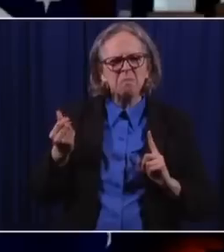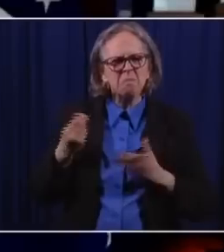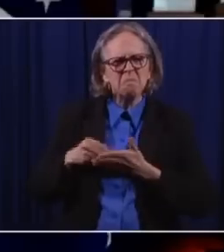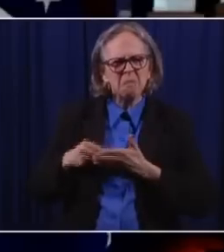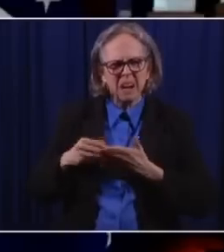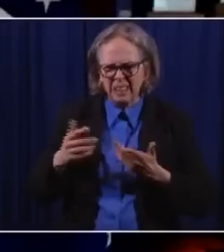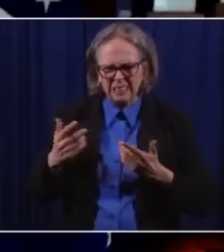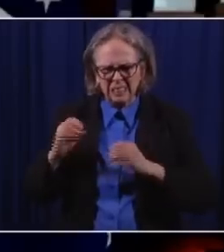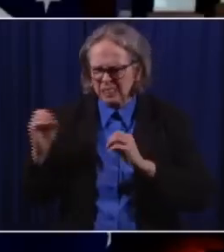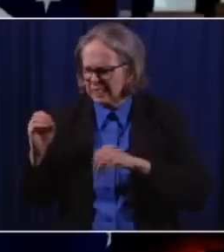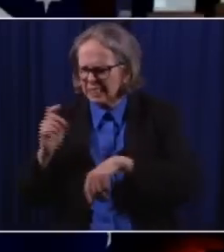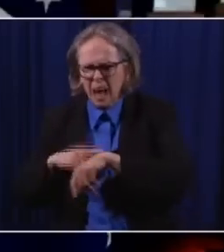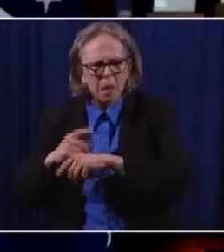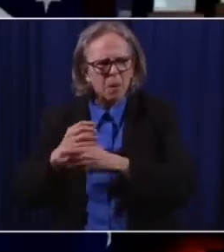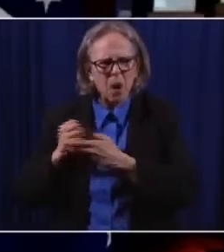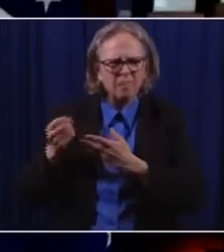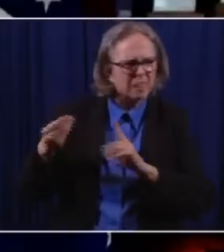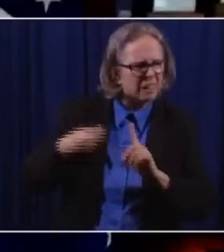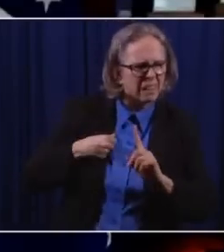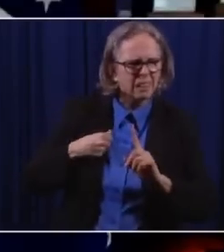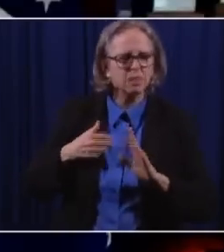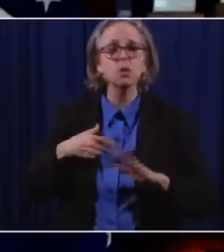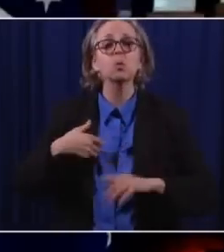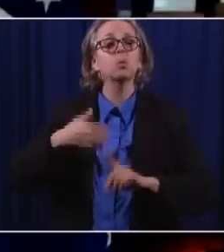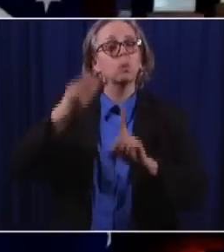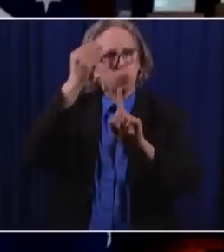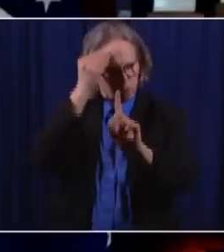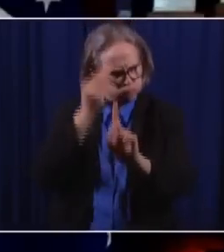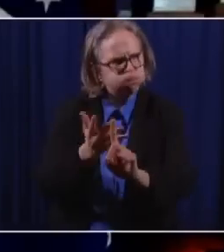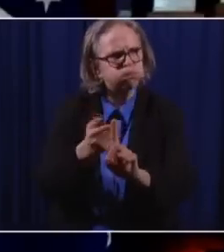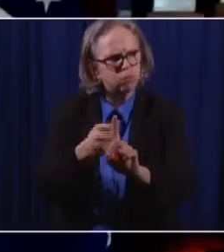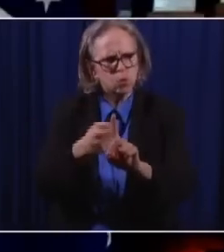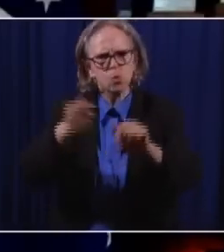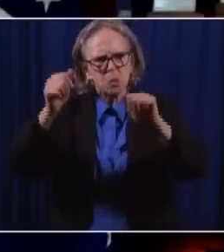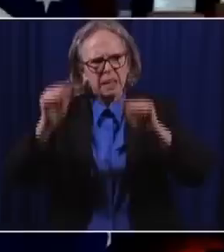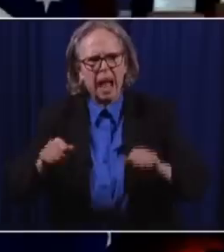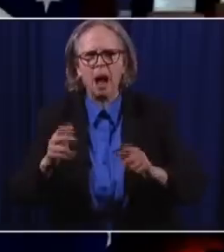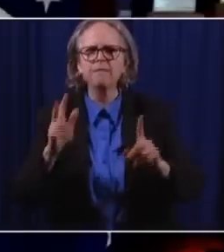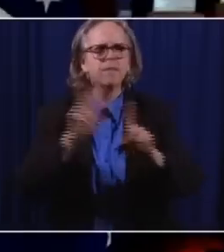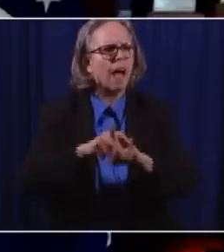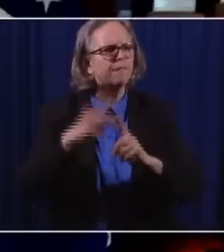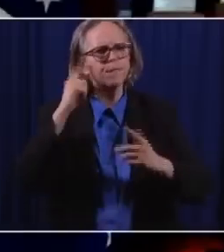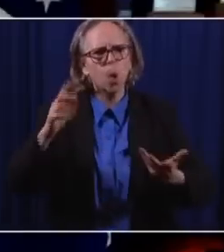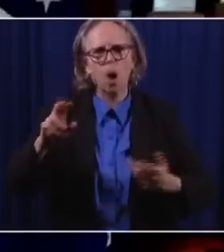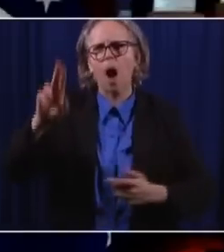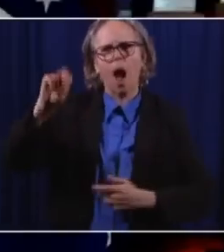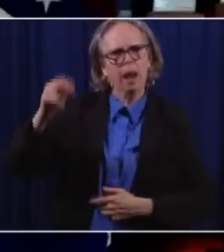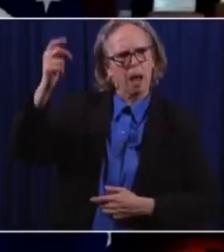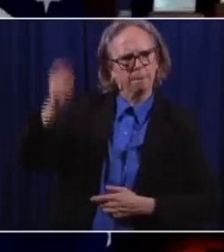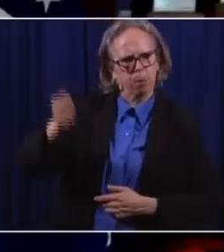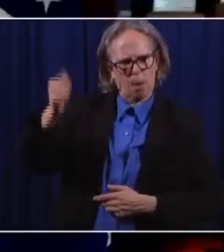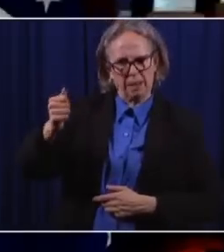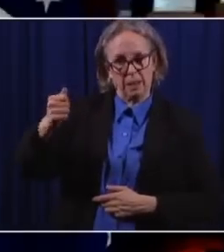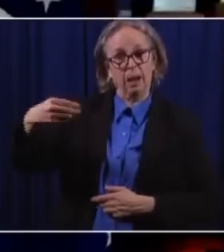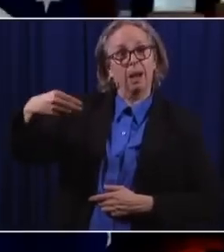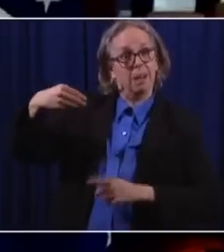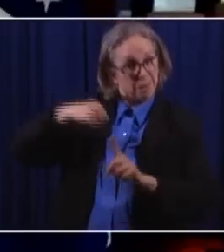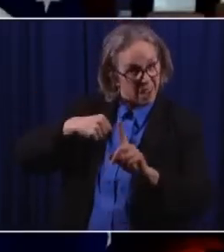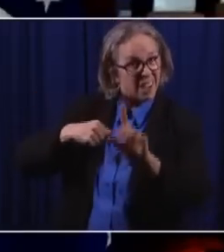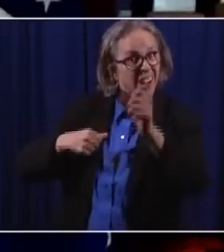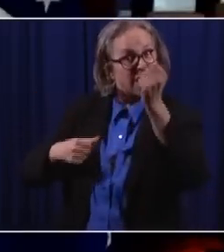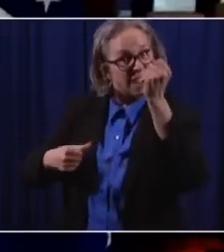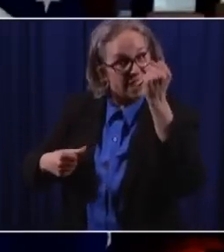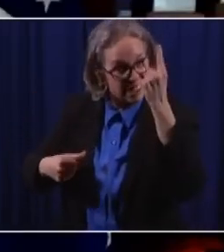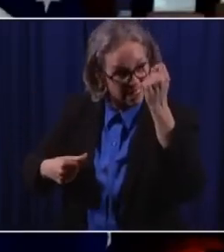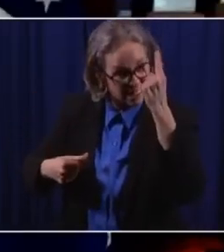know, you are eligible for unemployment compensation for that time period you're out, if your employer has ordered you out or if the